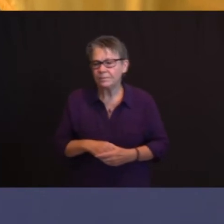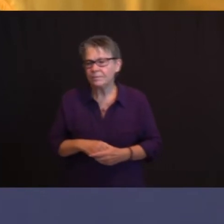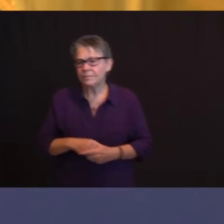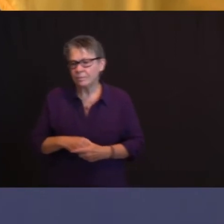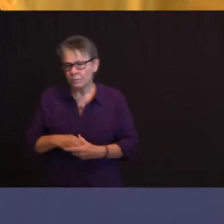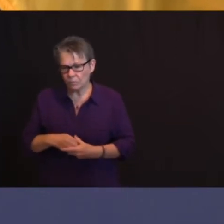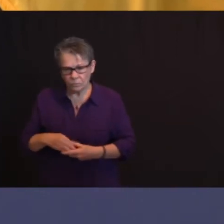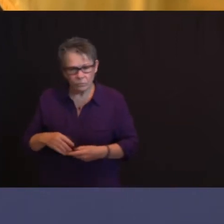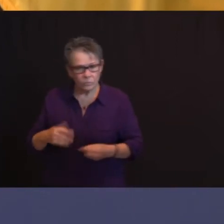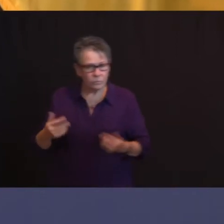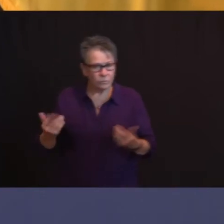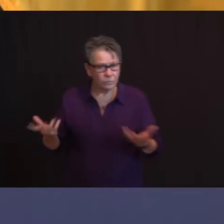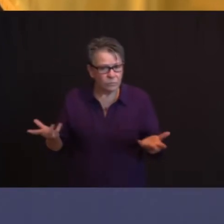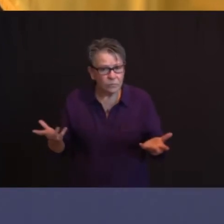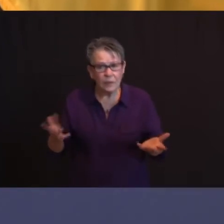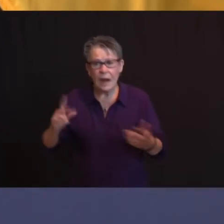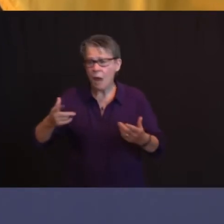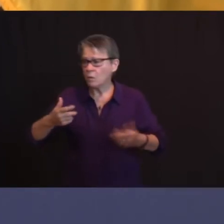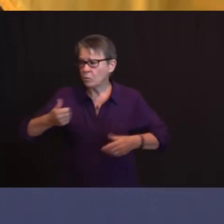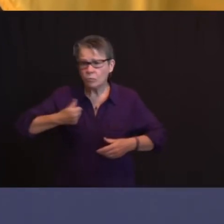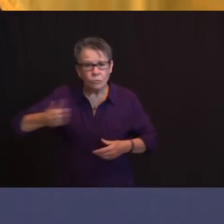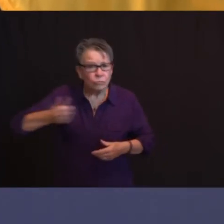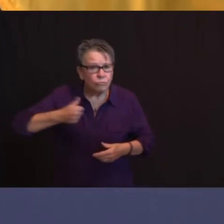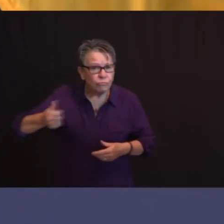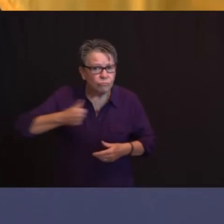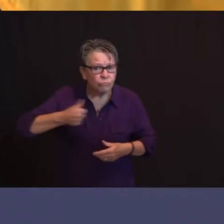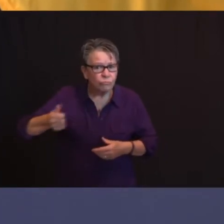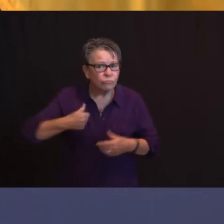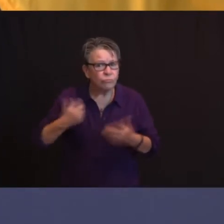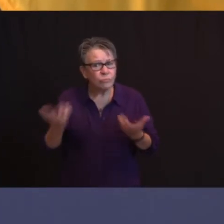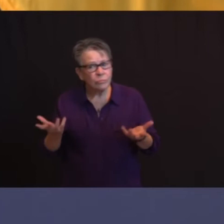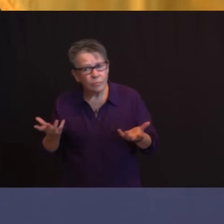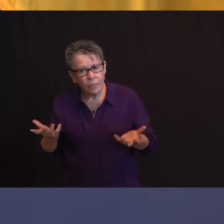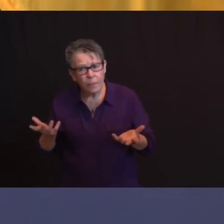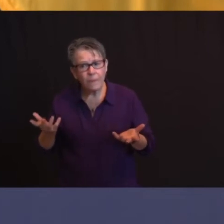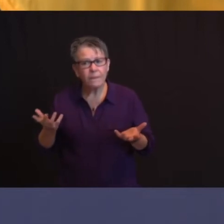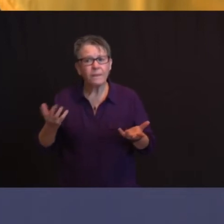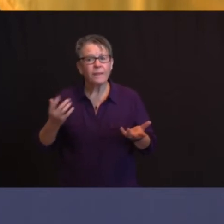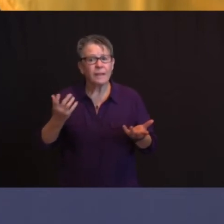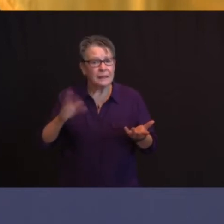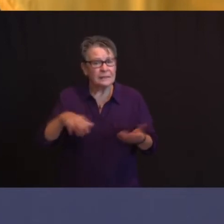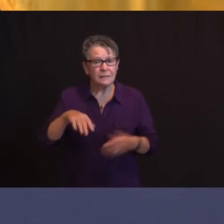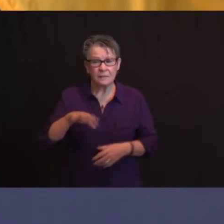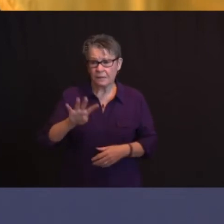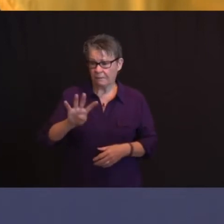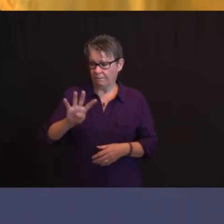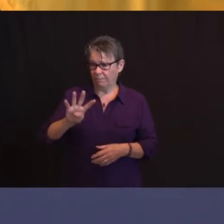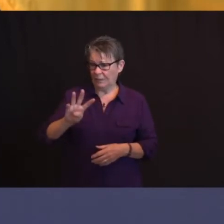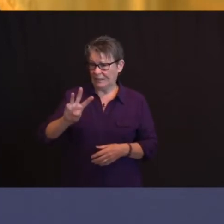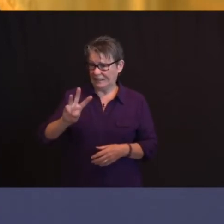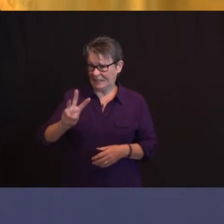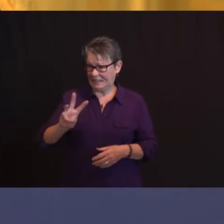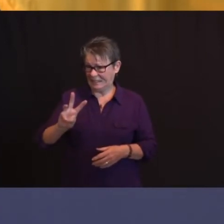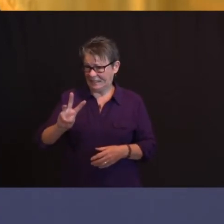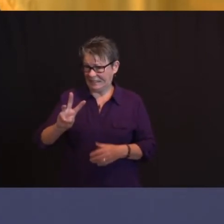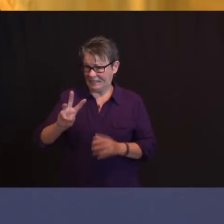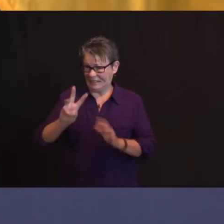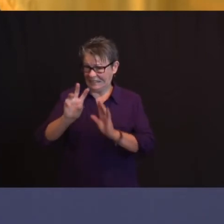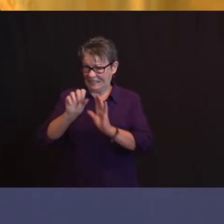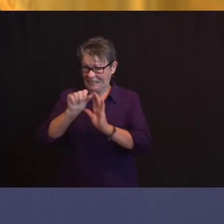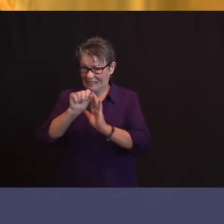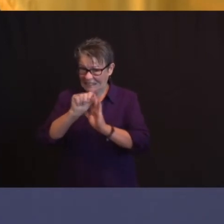travel restrictions, so we're up to now to 46 states, and this is other than, and remember, there's always been and will continue to be a carve